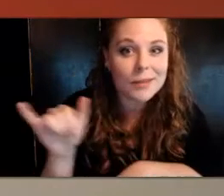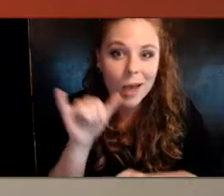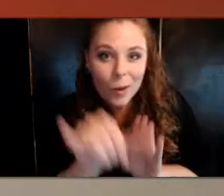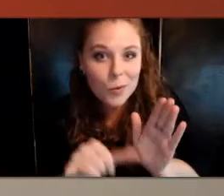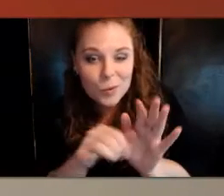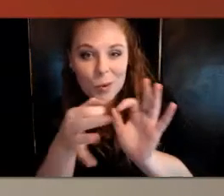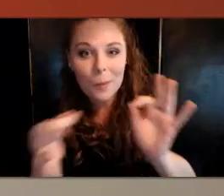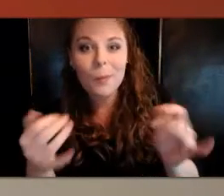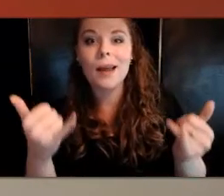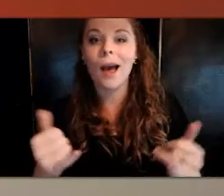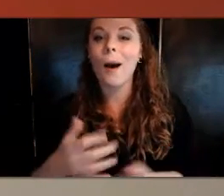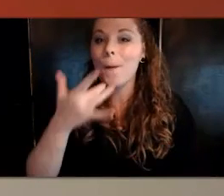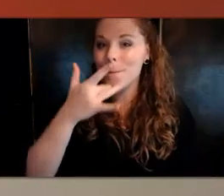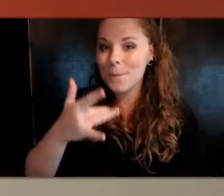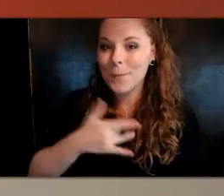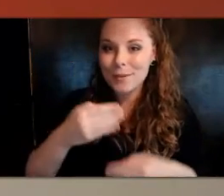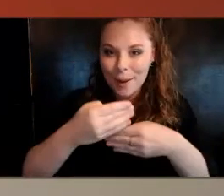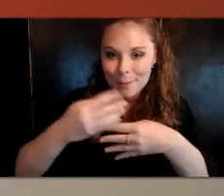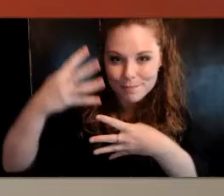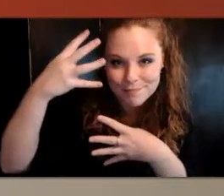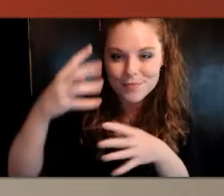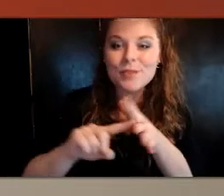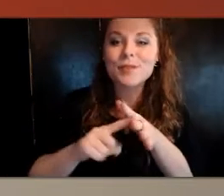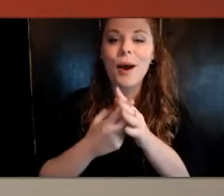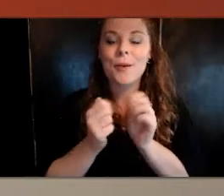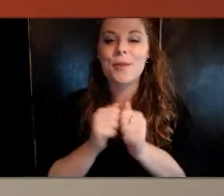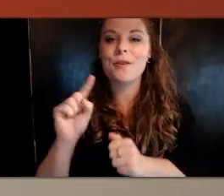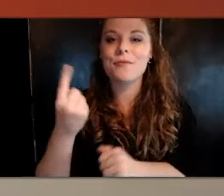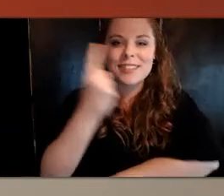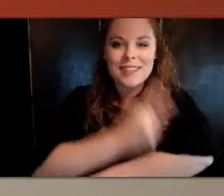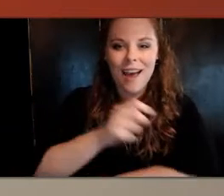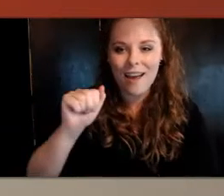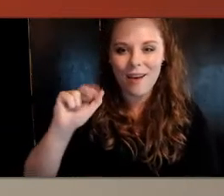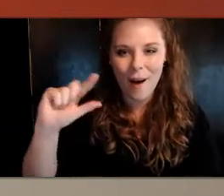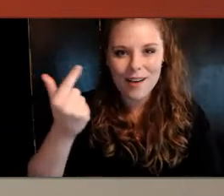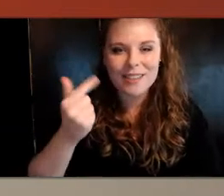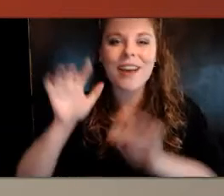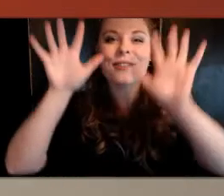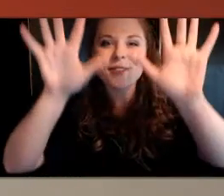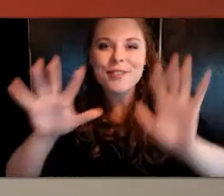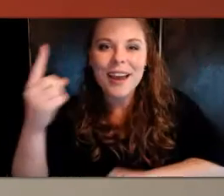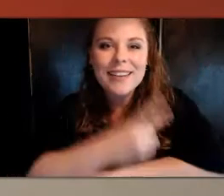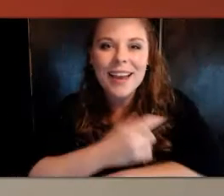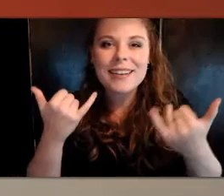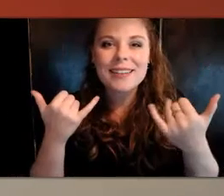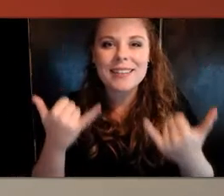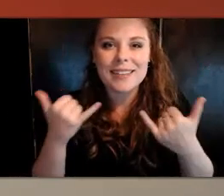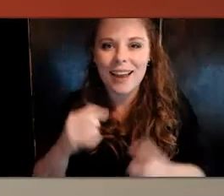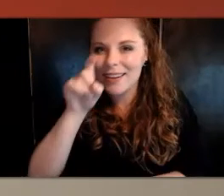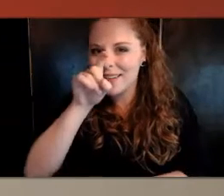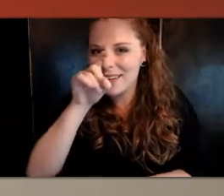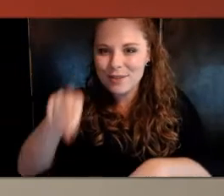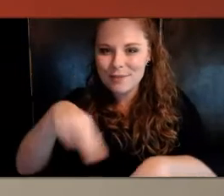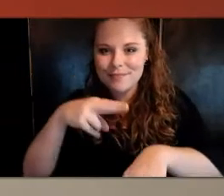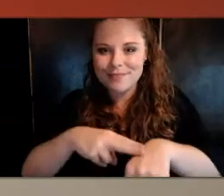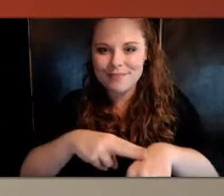will now start scrolling our birthdays today, starting with the first day in August. Let's have a great day today in Eagle Nation.